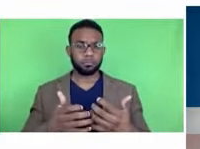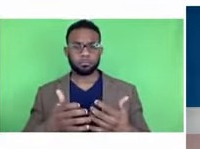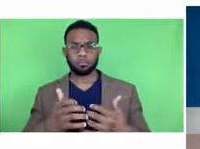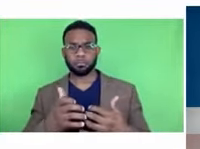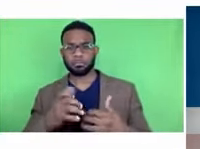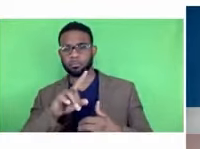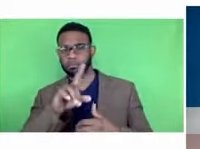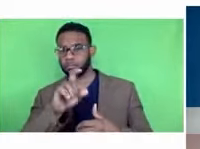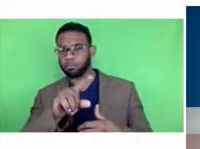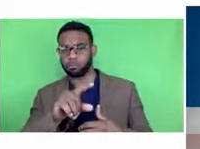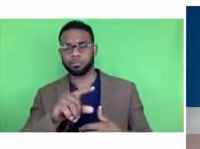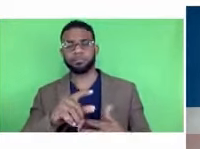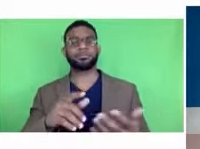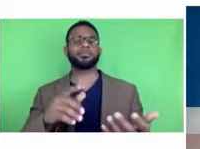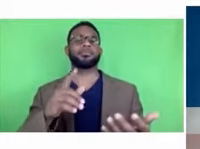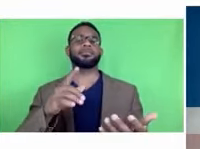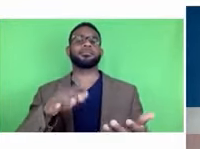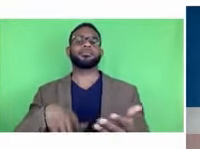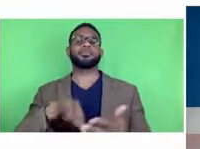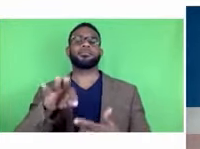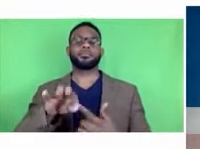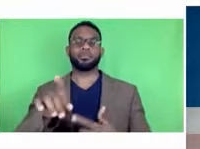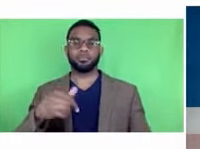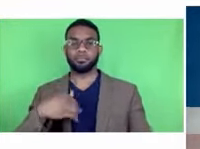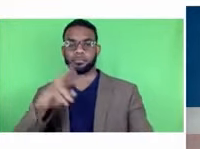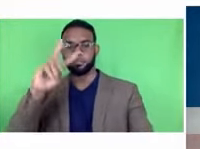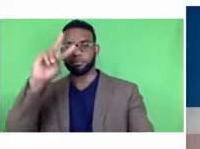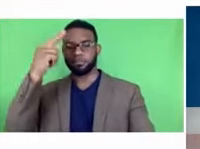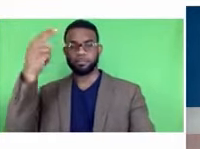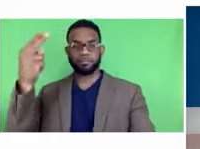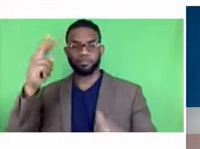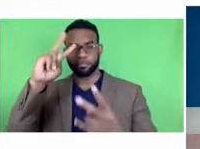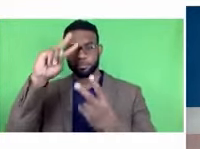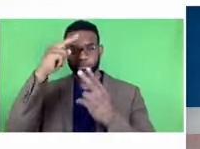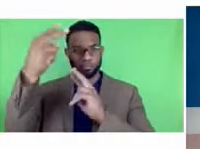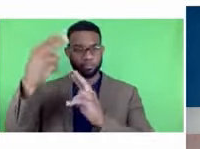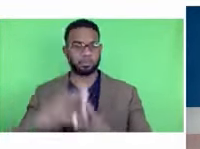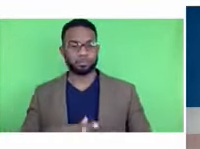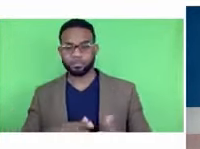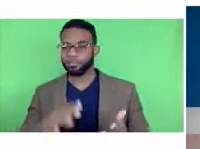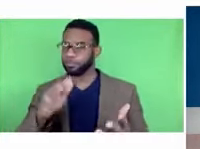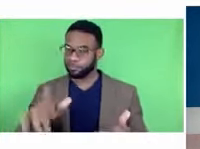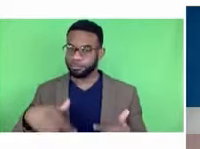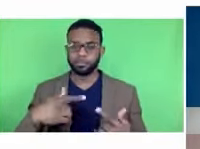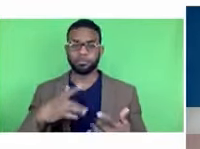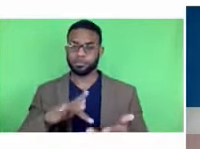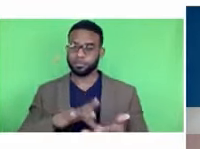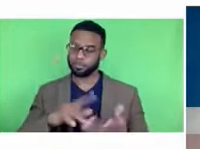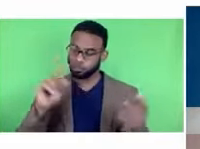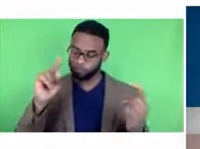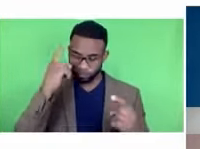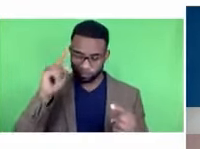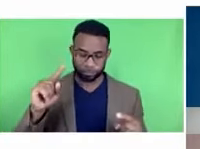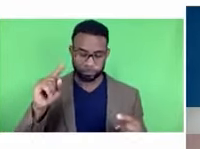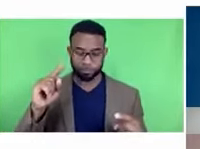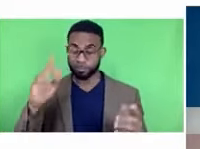it turns out that he has dyslexia. And that has been a source of pain for him